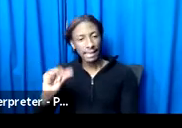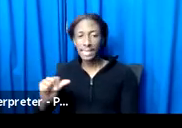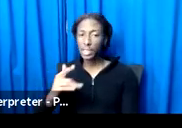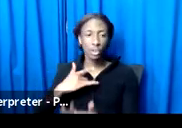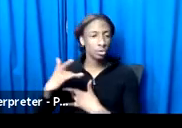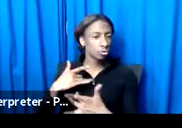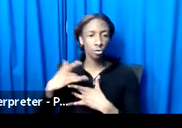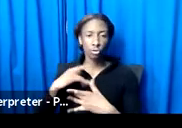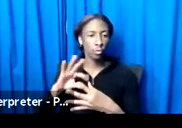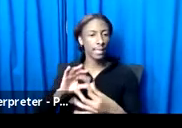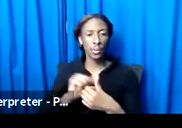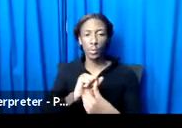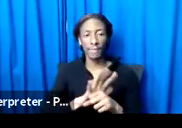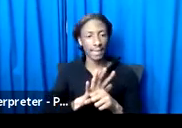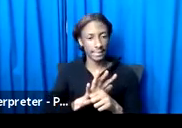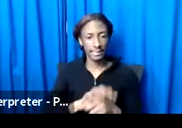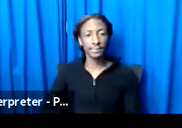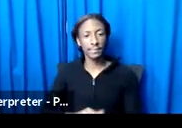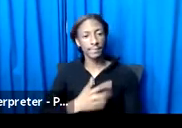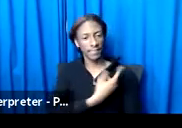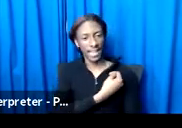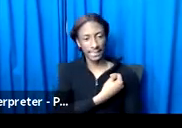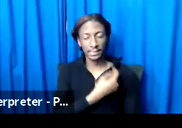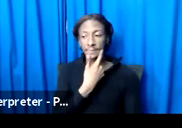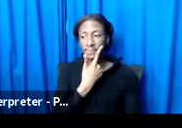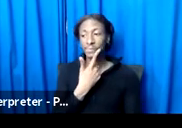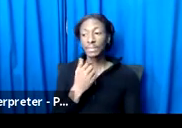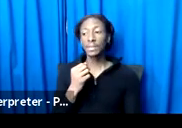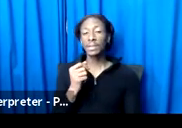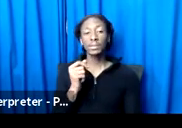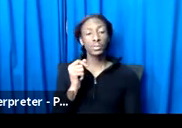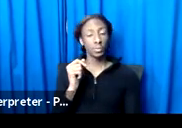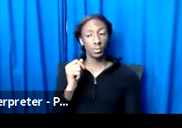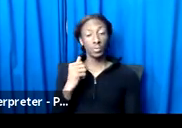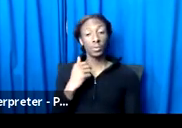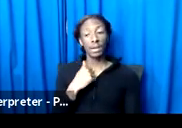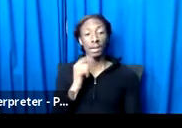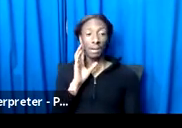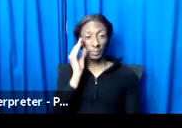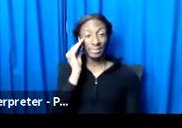related to the vaccine. What I would say is that, you know,